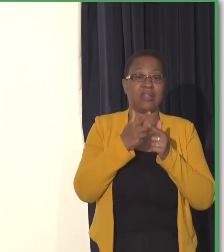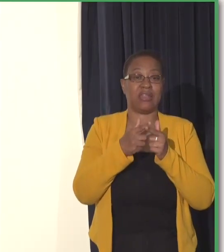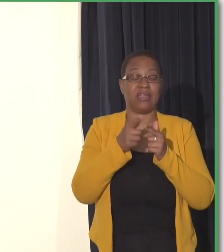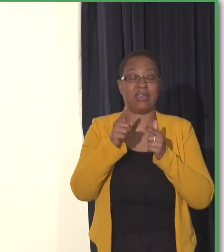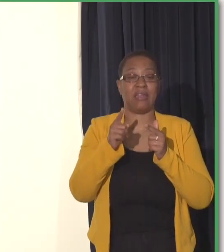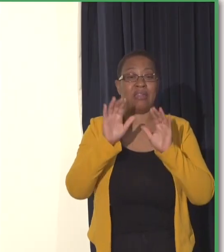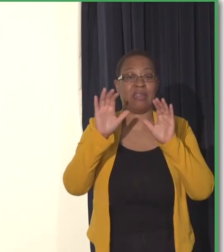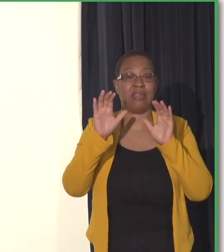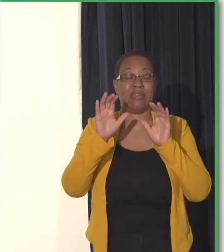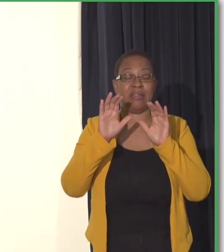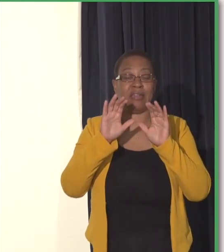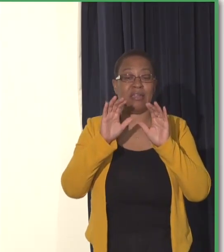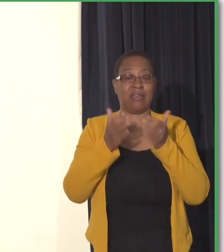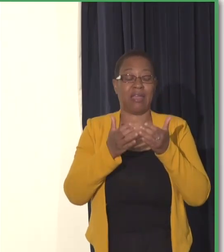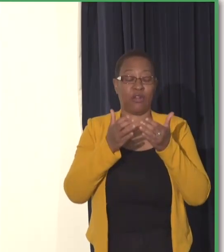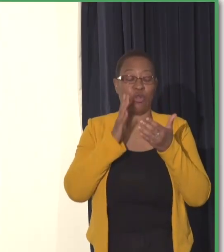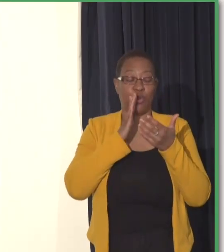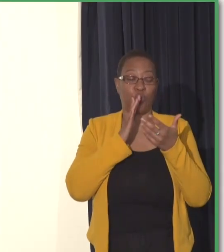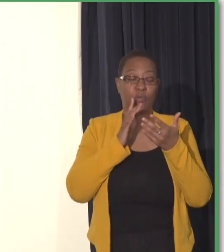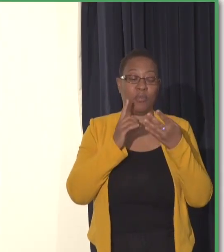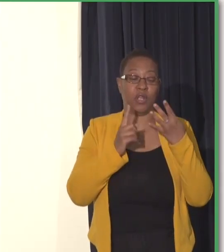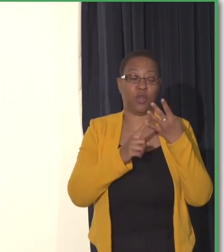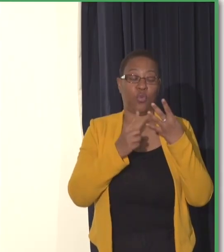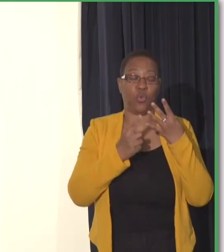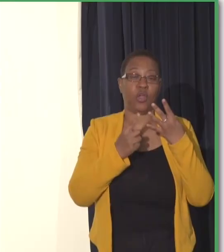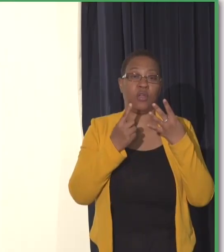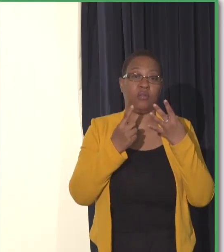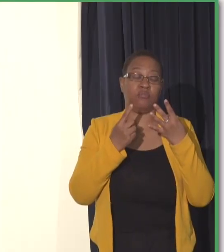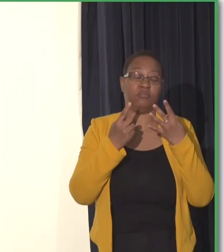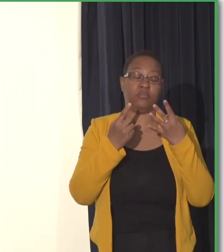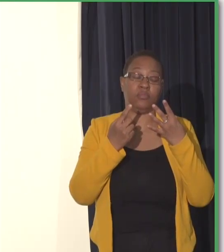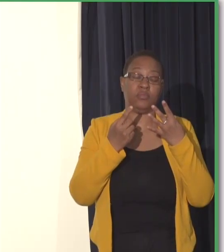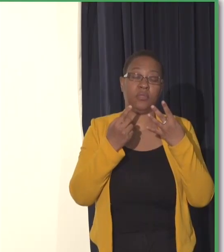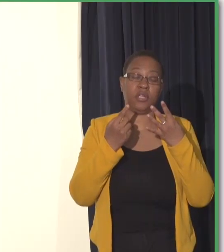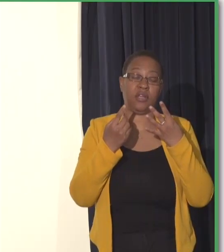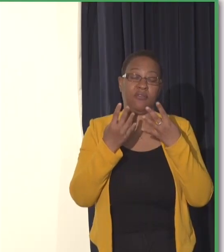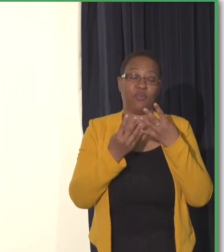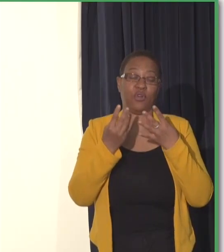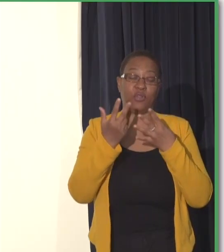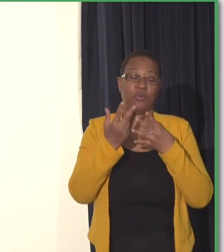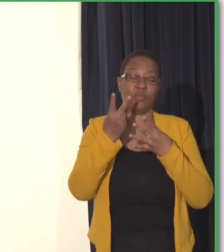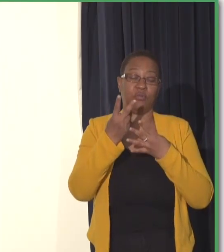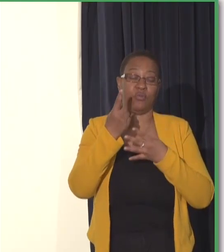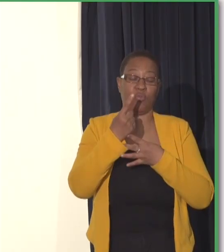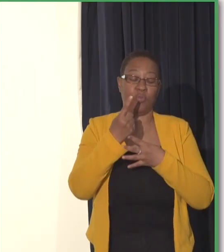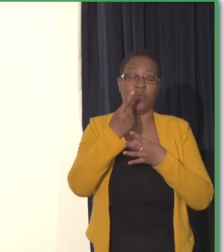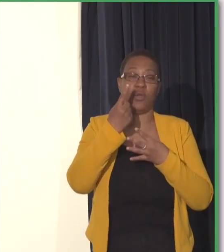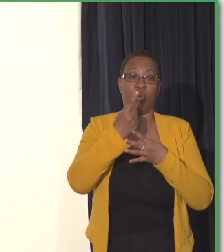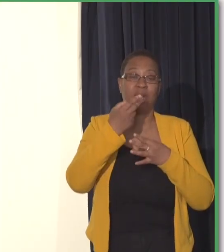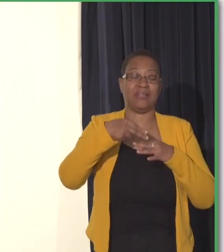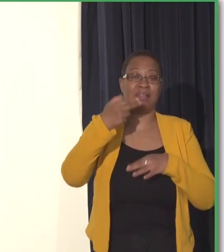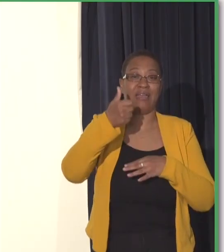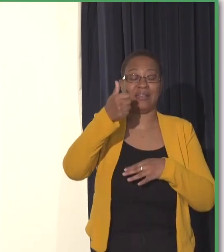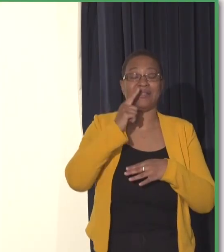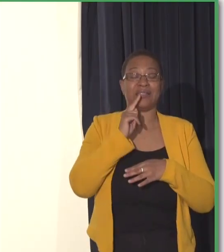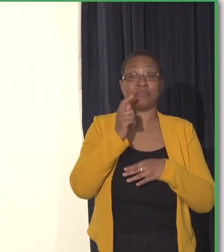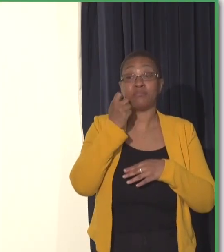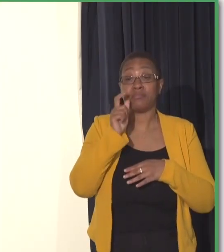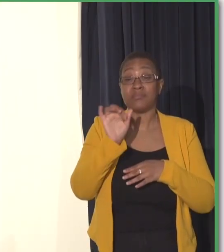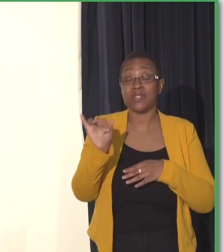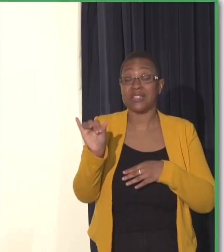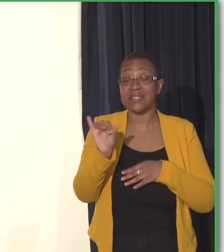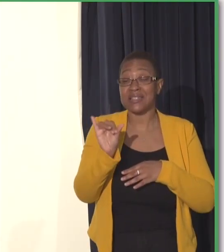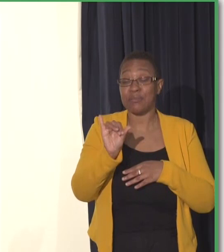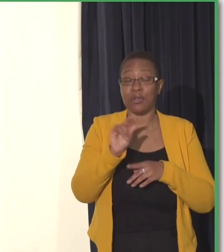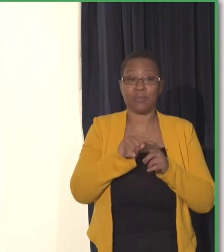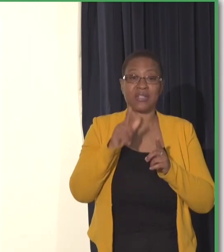the categories are going to, like category one would be the highest magnitude. So it is similar, but it's not exactly